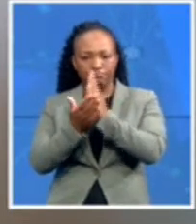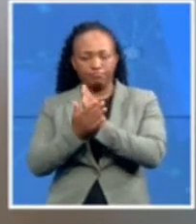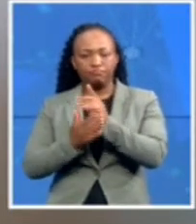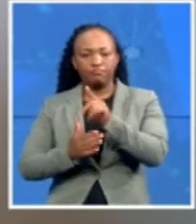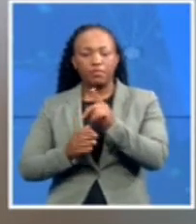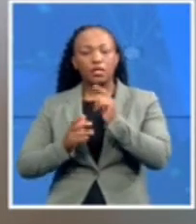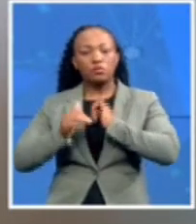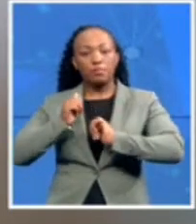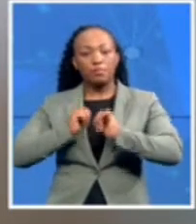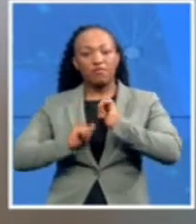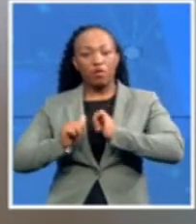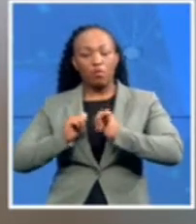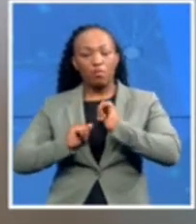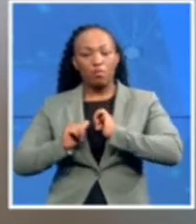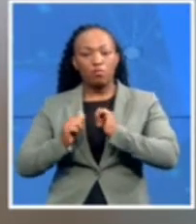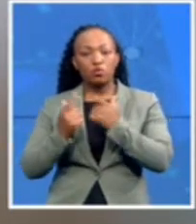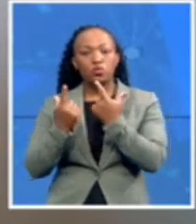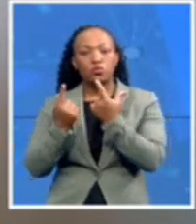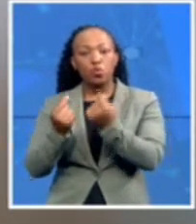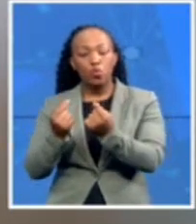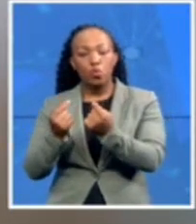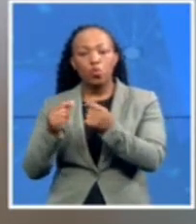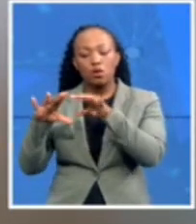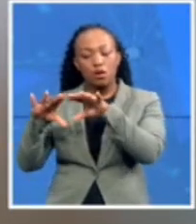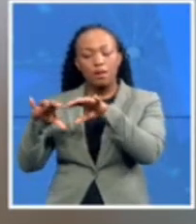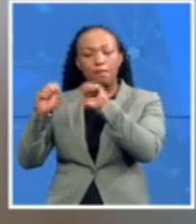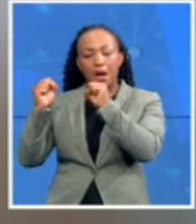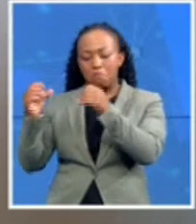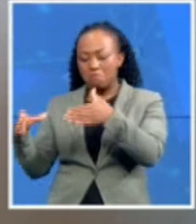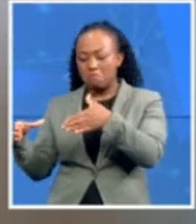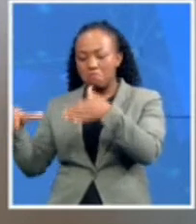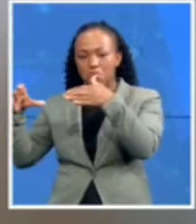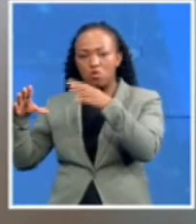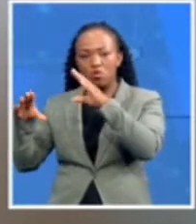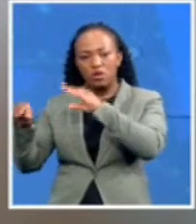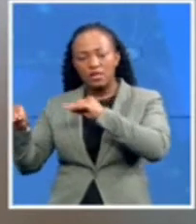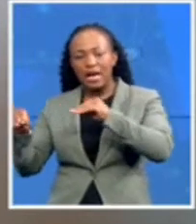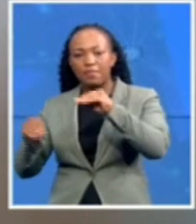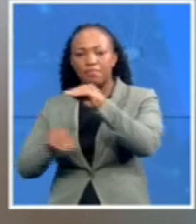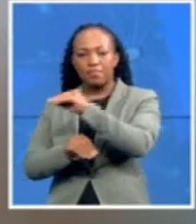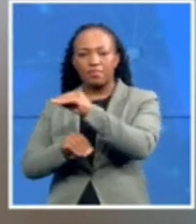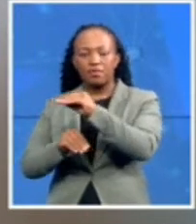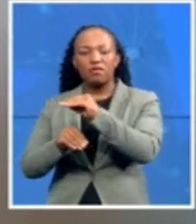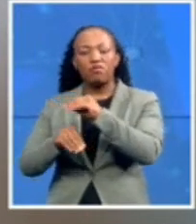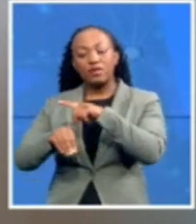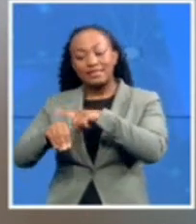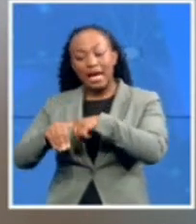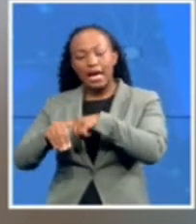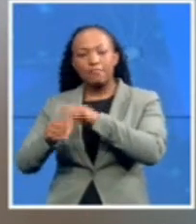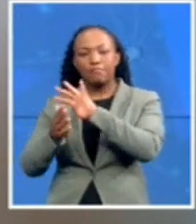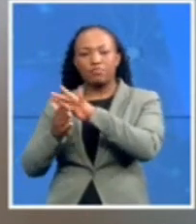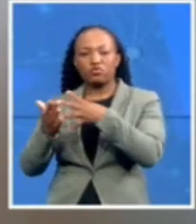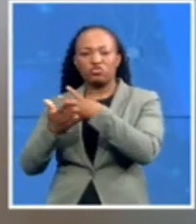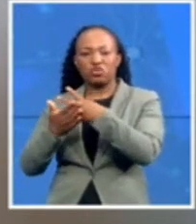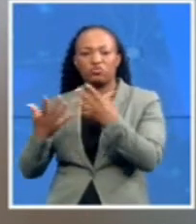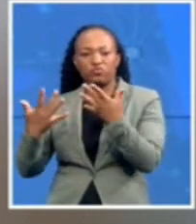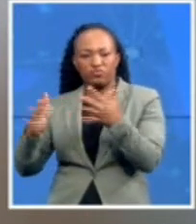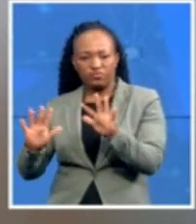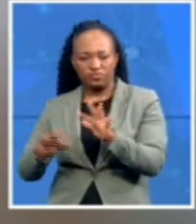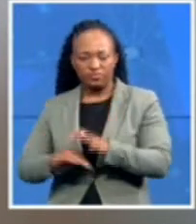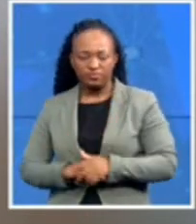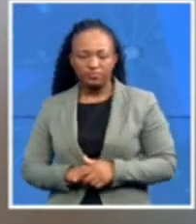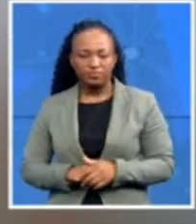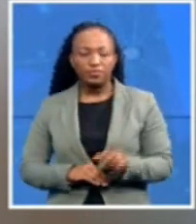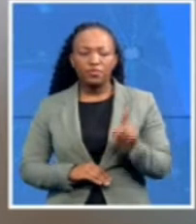and do the steam generator replacement in the scheduled time. I think the risk that you are alluding to,